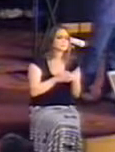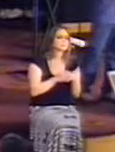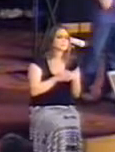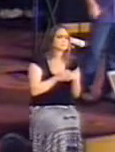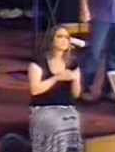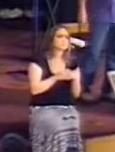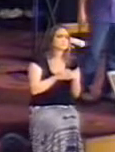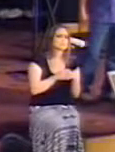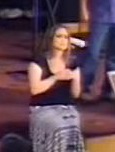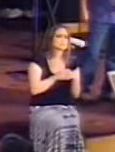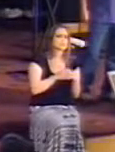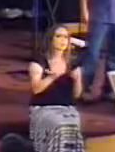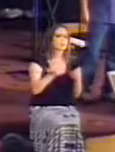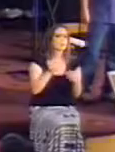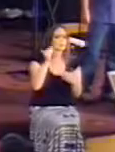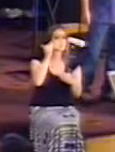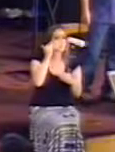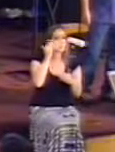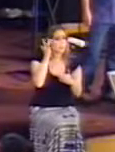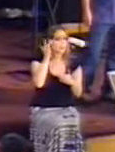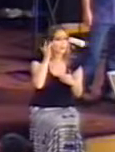And He wants to know because He wants to guide us.